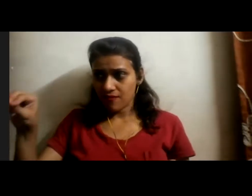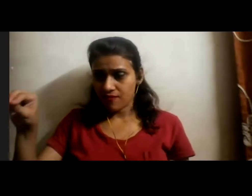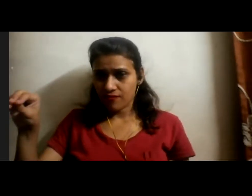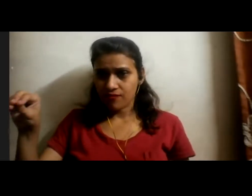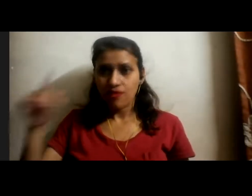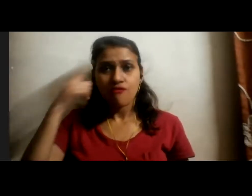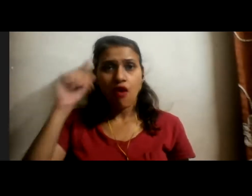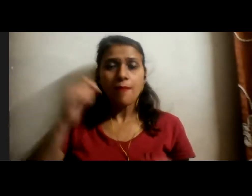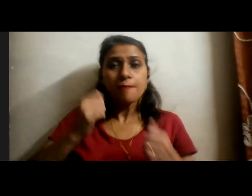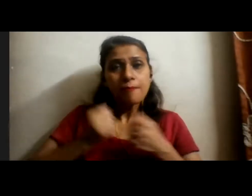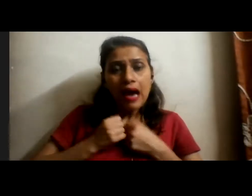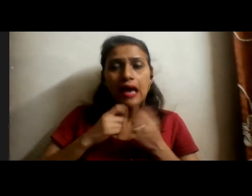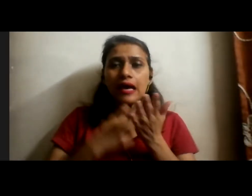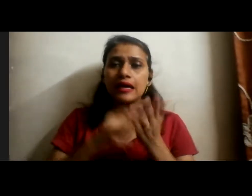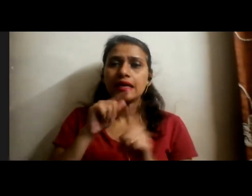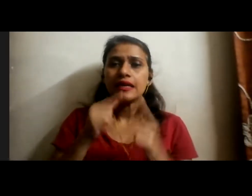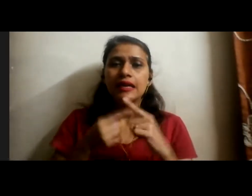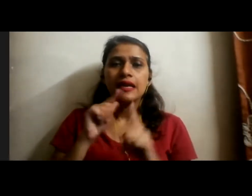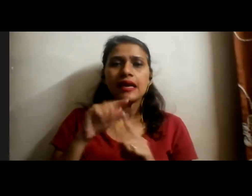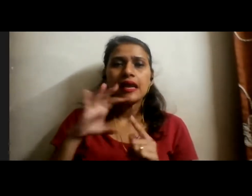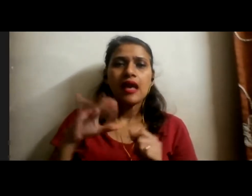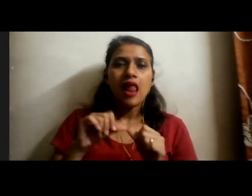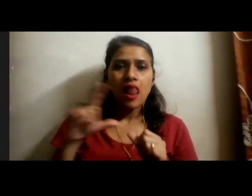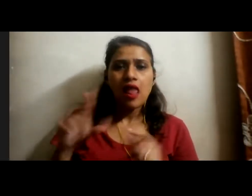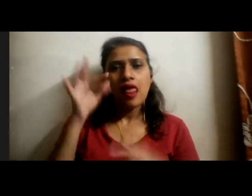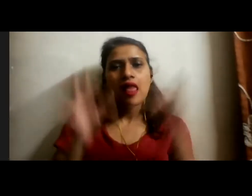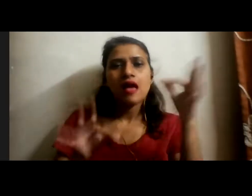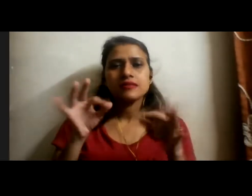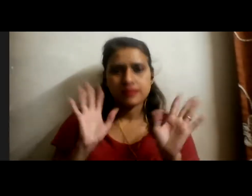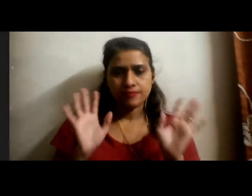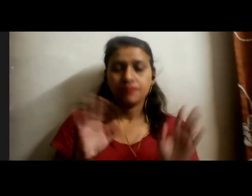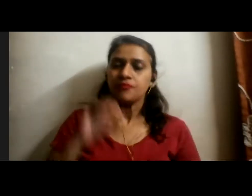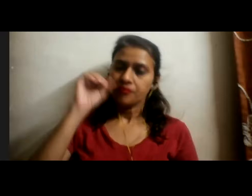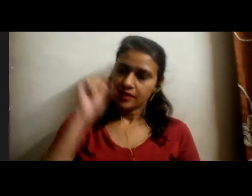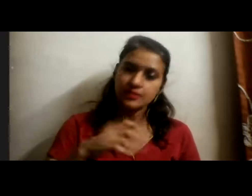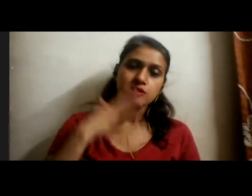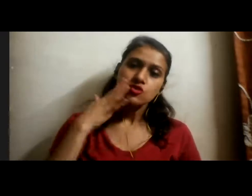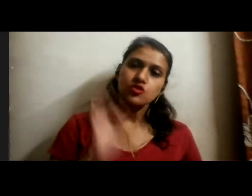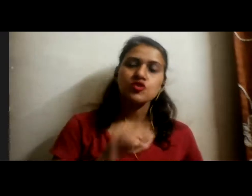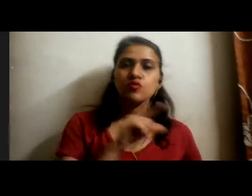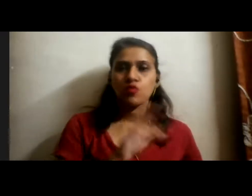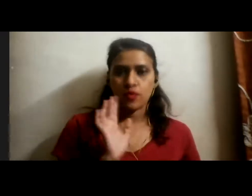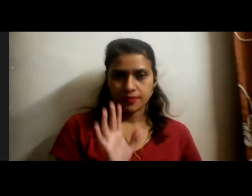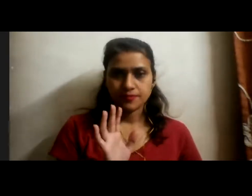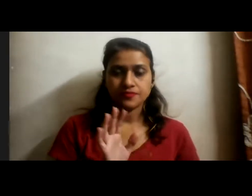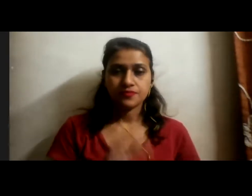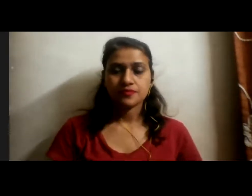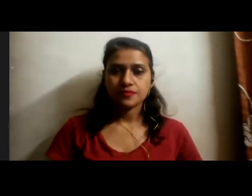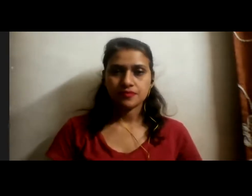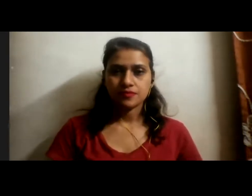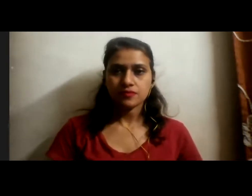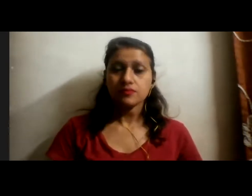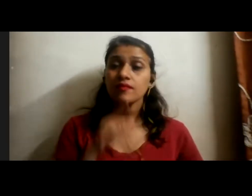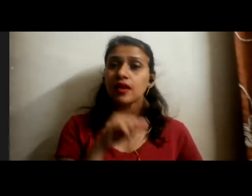critical analysis? Okay. So as we saw, critical analysis is the most important part, as in it